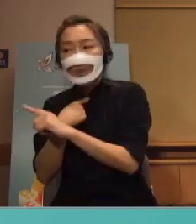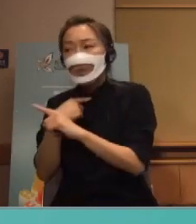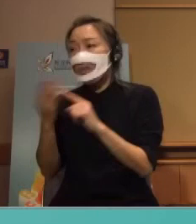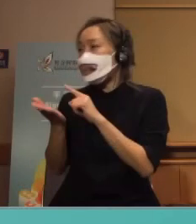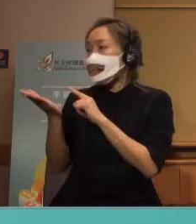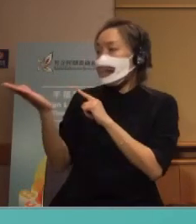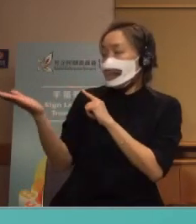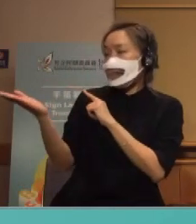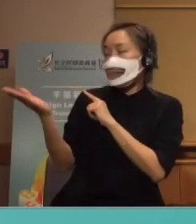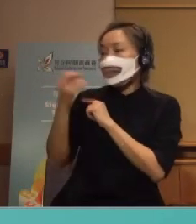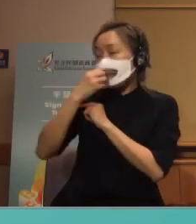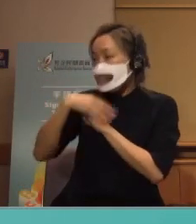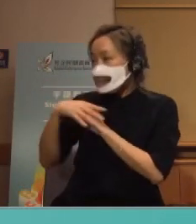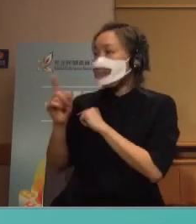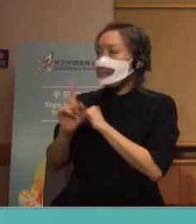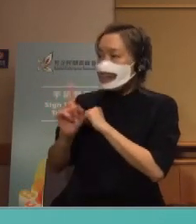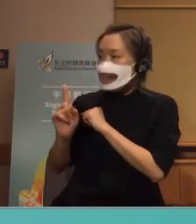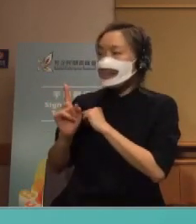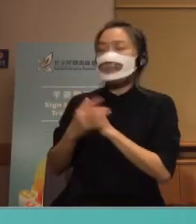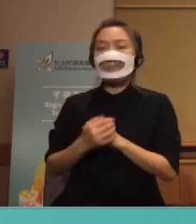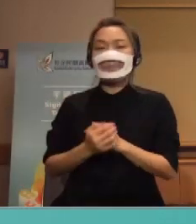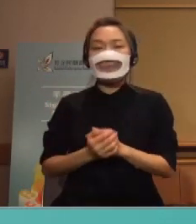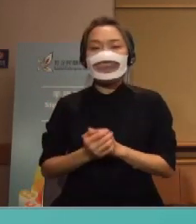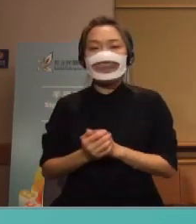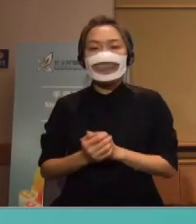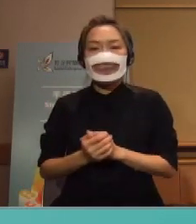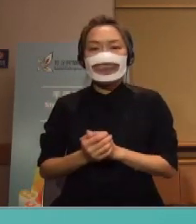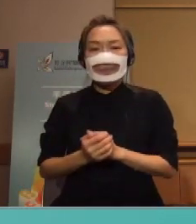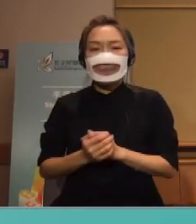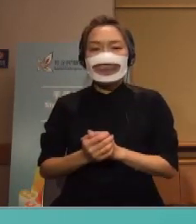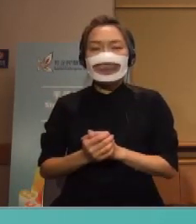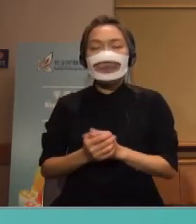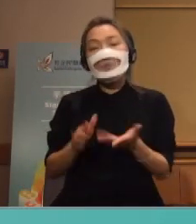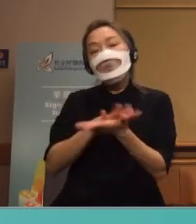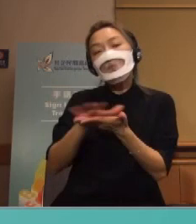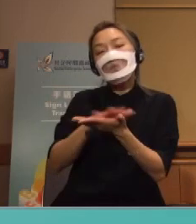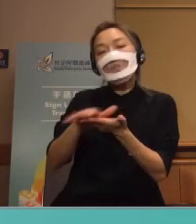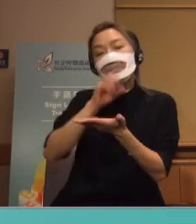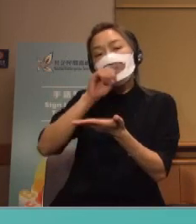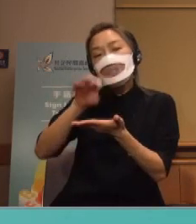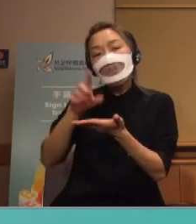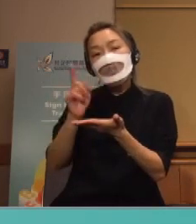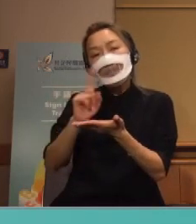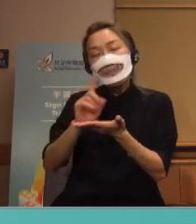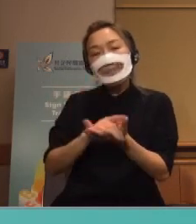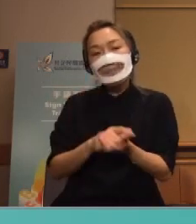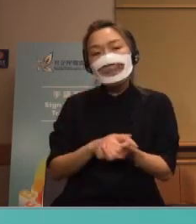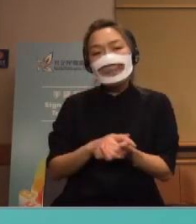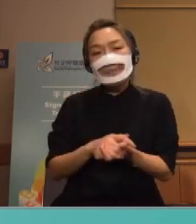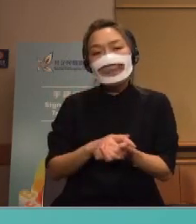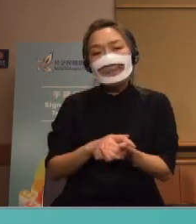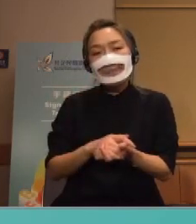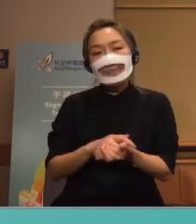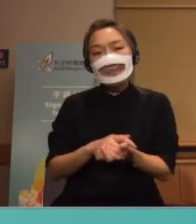UX regard or the storytelling regard that you have tried out for Monkey Kingdom that